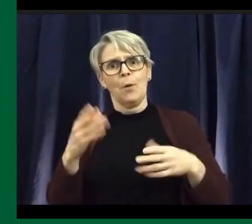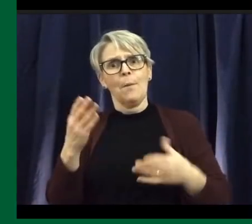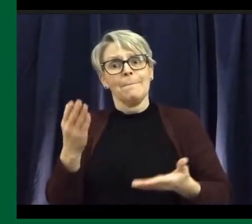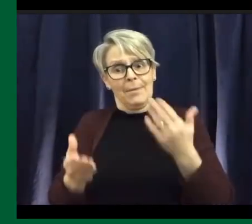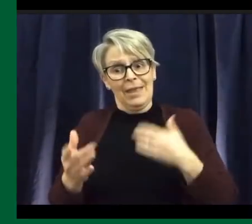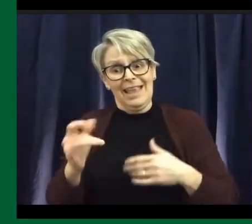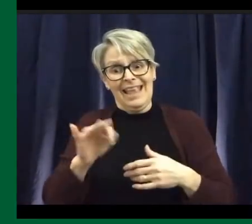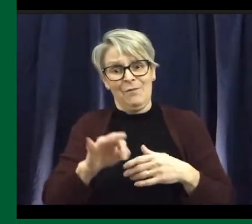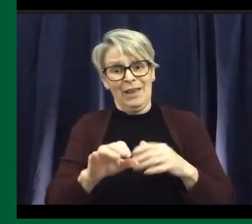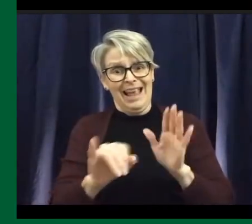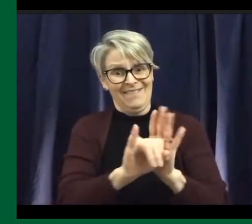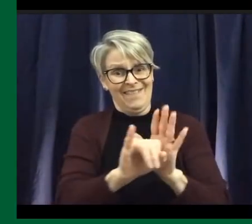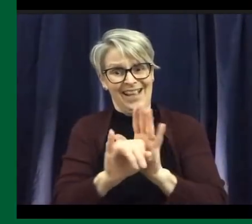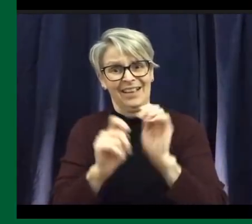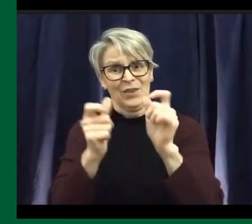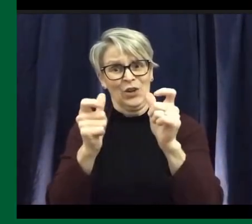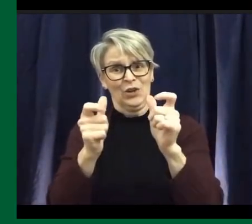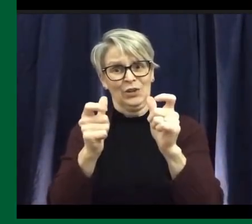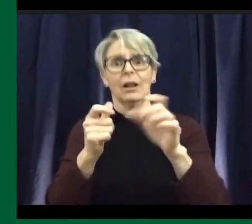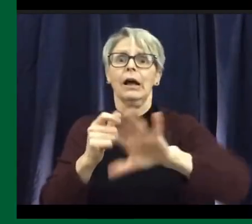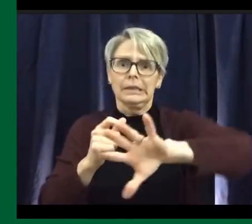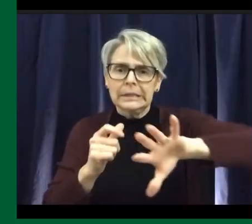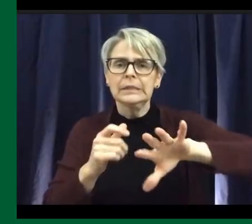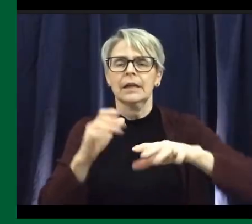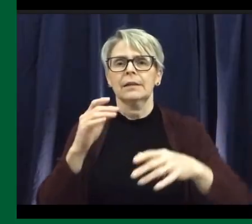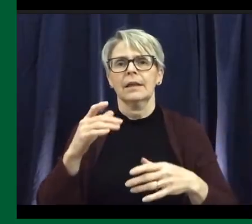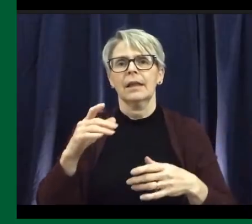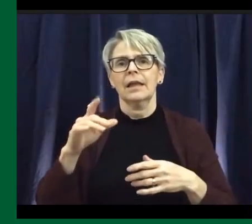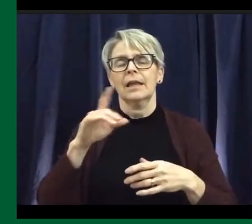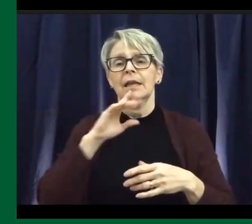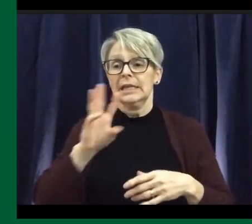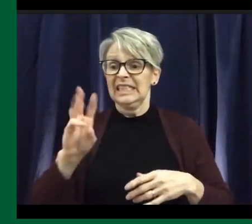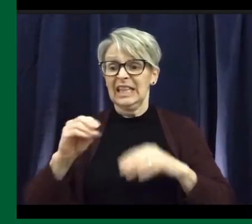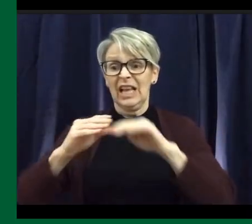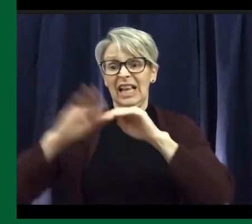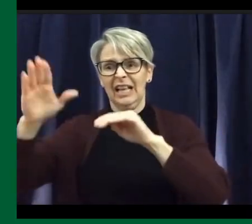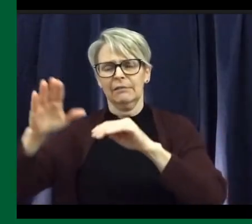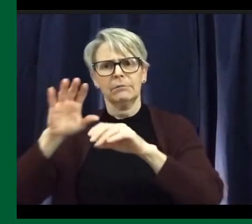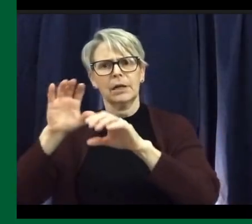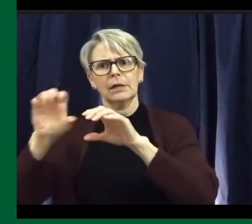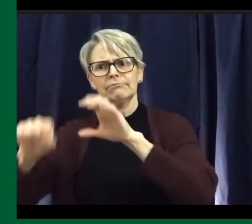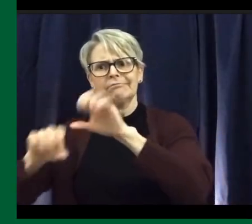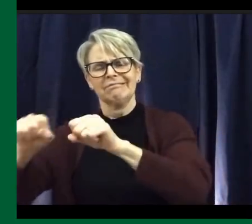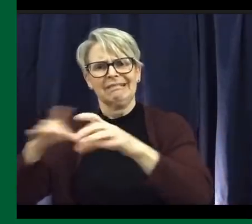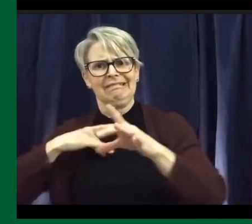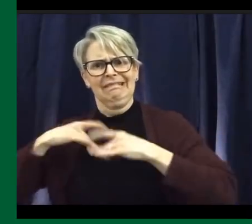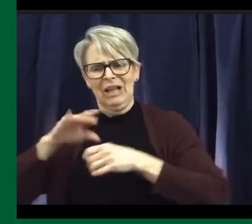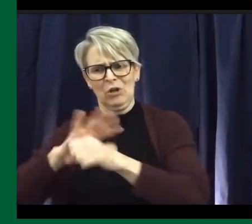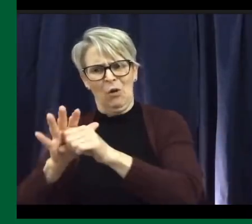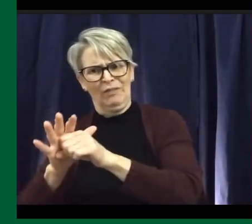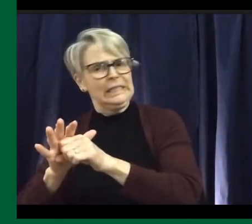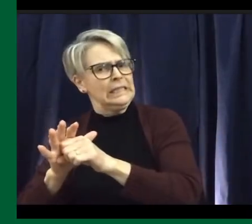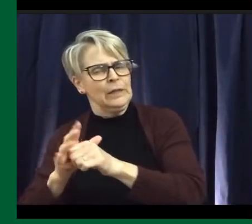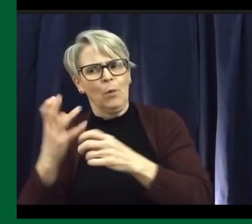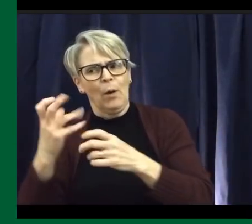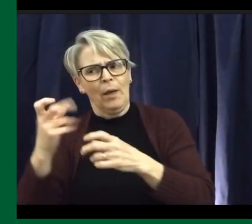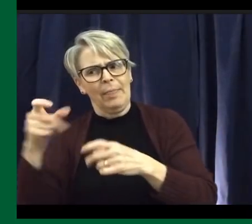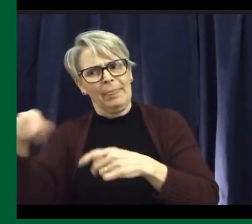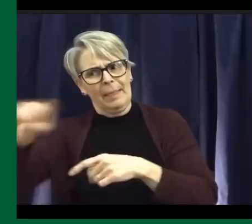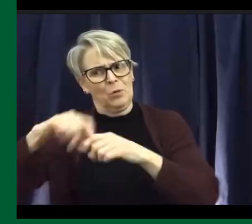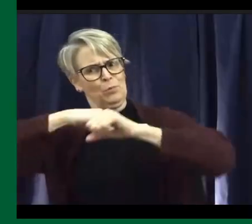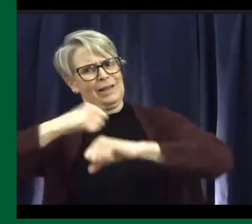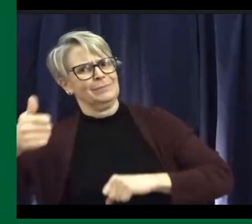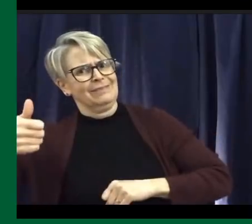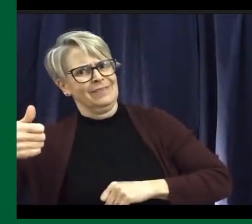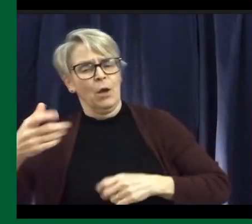age groups. We should be very concerned if people 16 and older are getting COVID, because we really want them to shield themselves, and we want everyone else